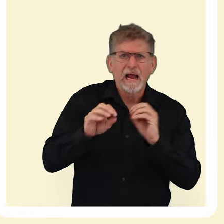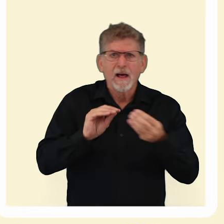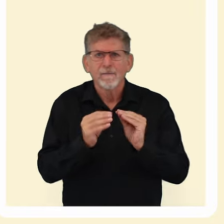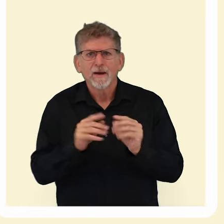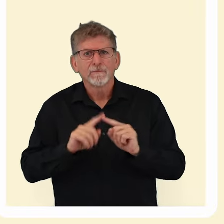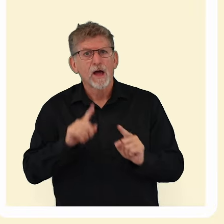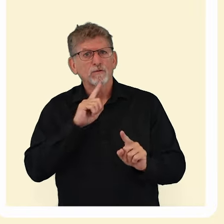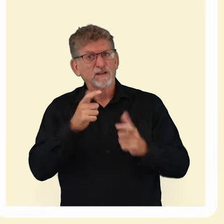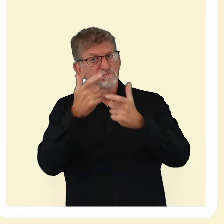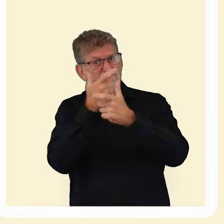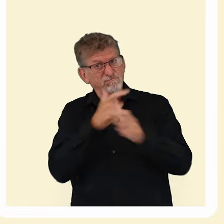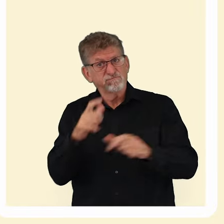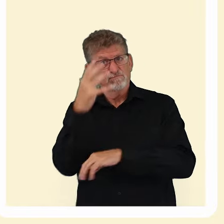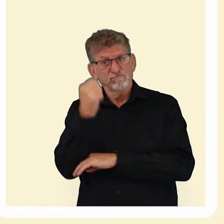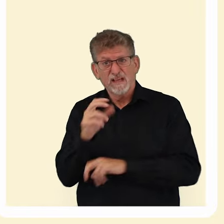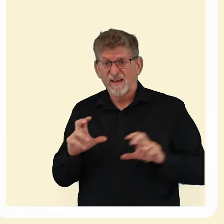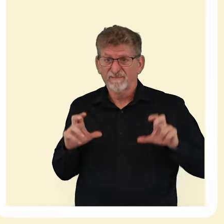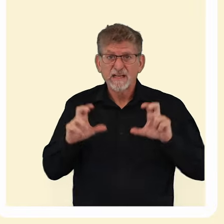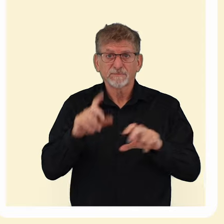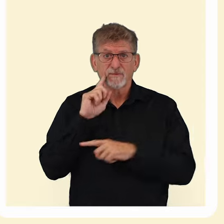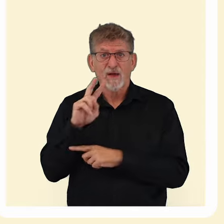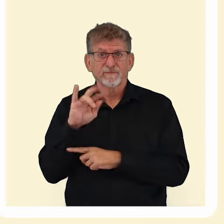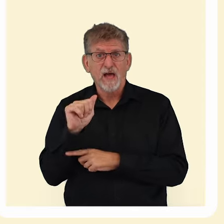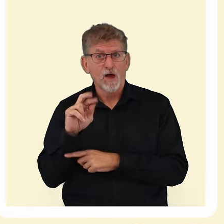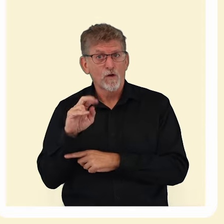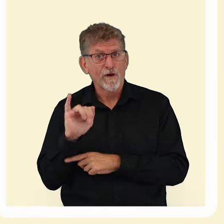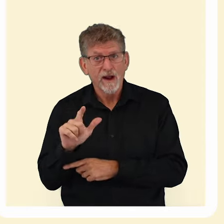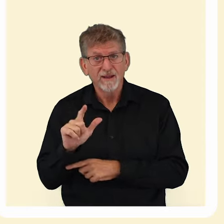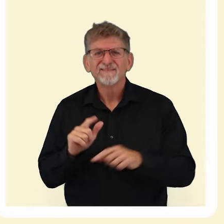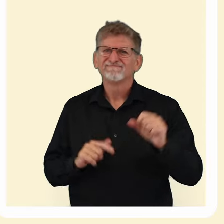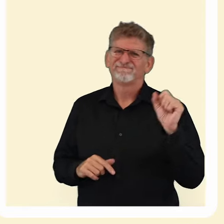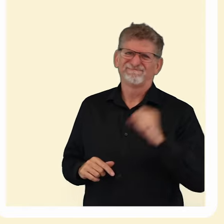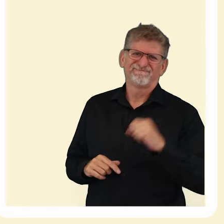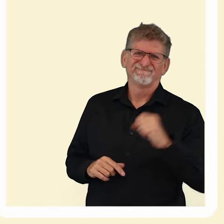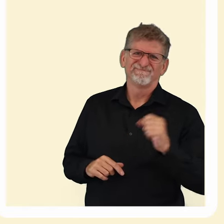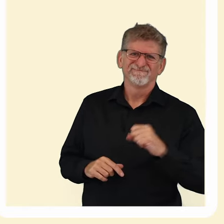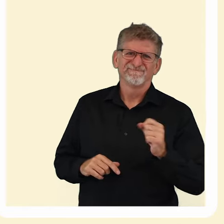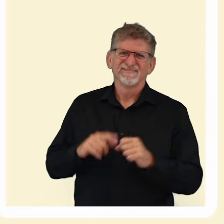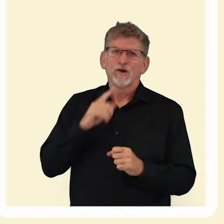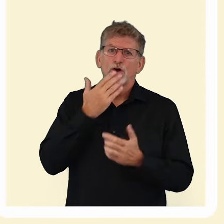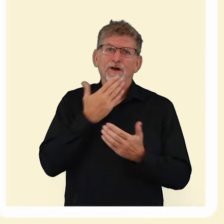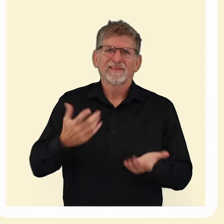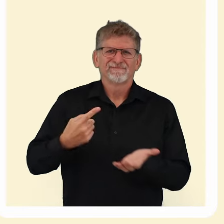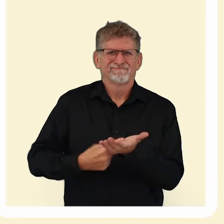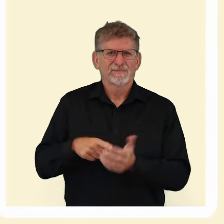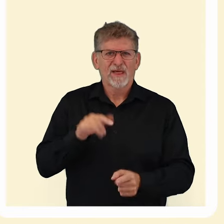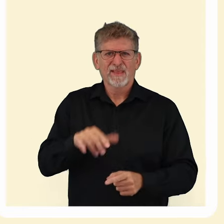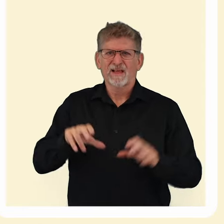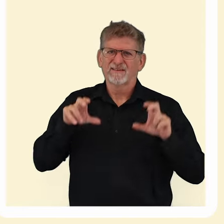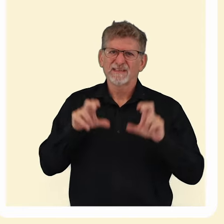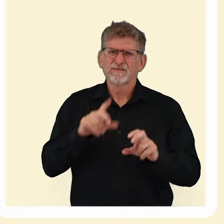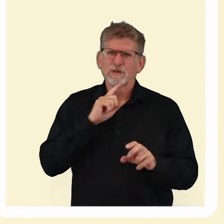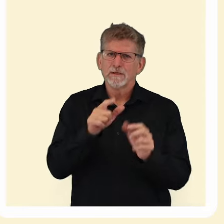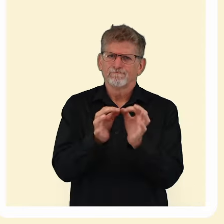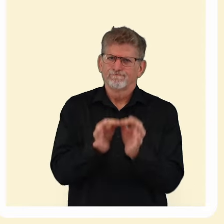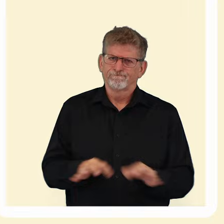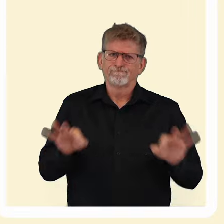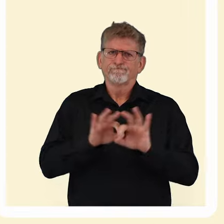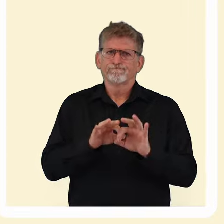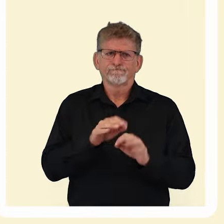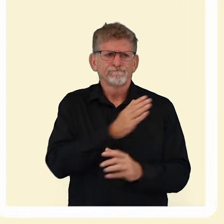And again, it's a good thing to talk about the investment. So it's the most significant in series investment on the transformation of Via